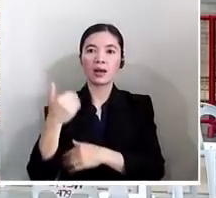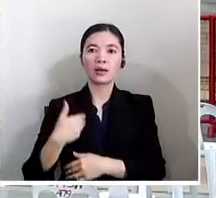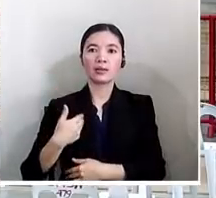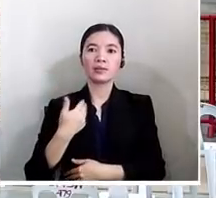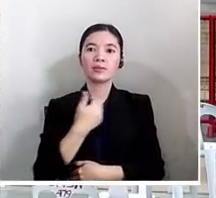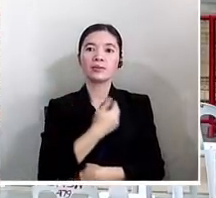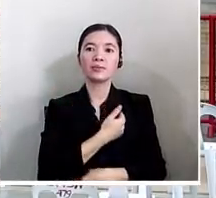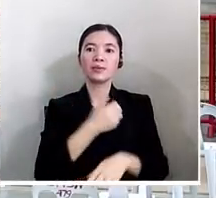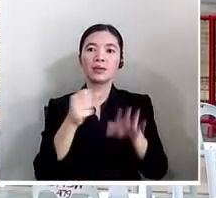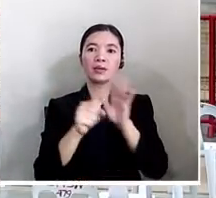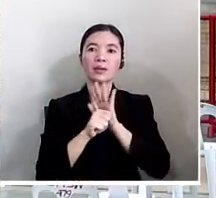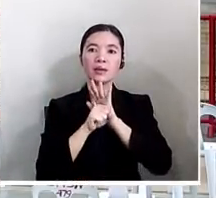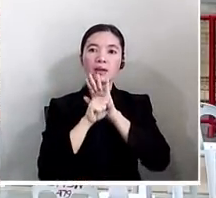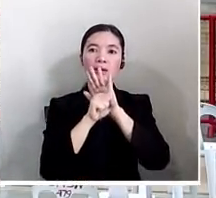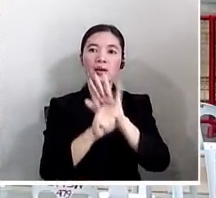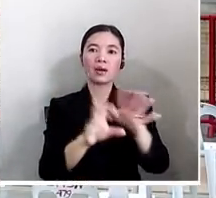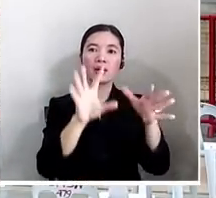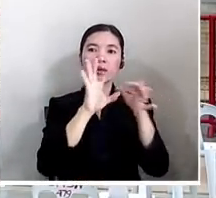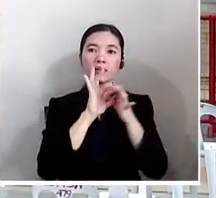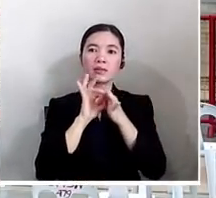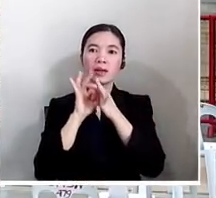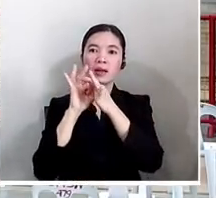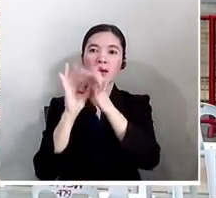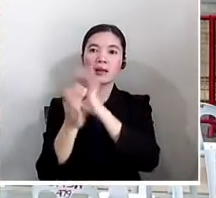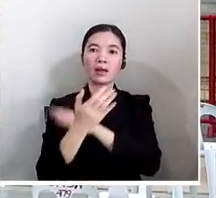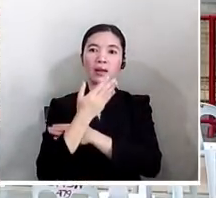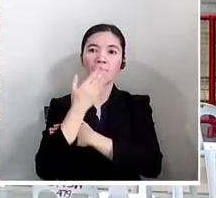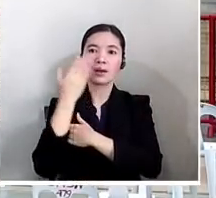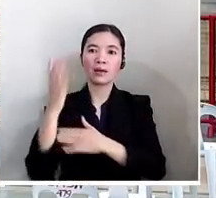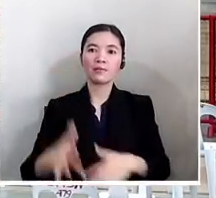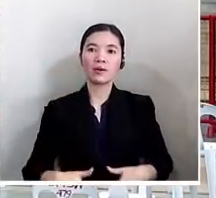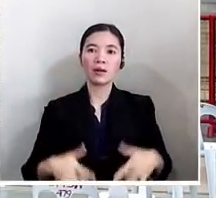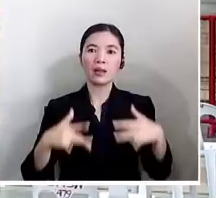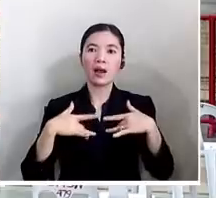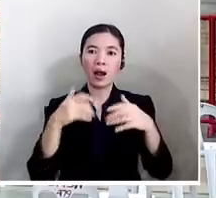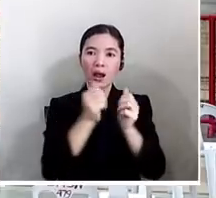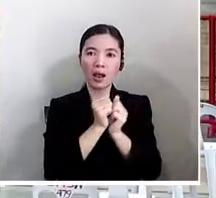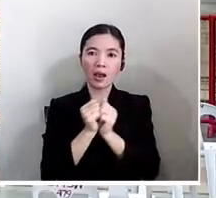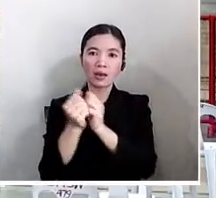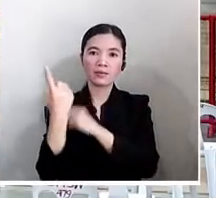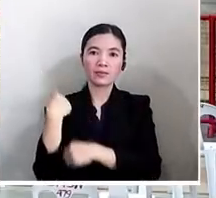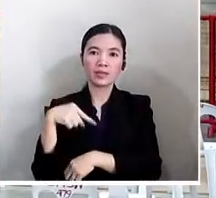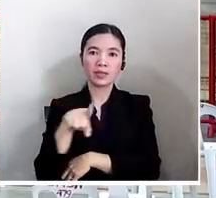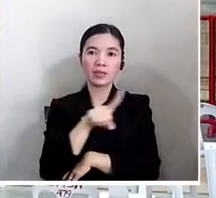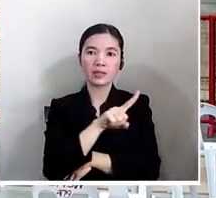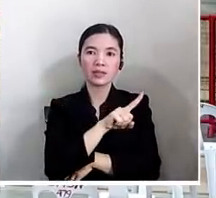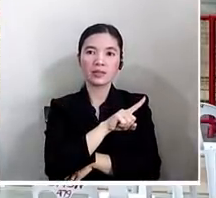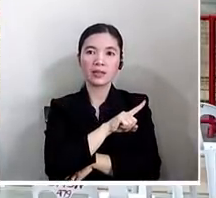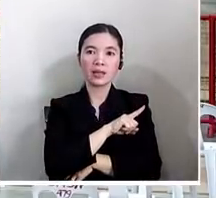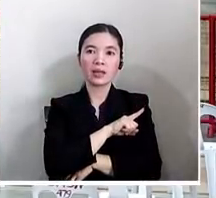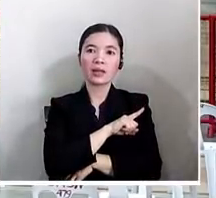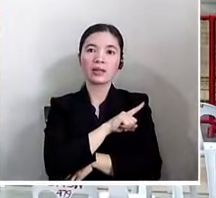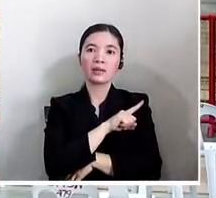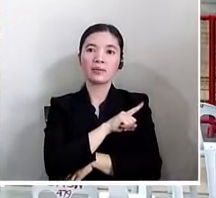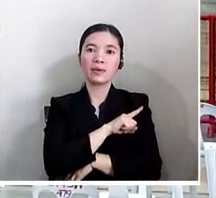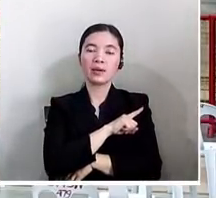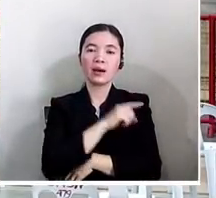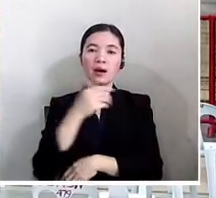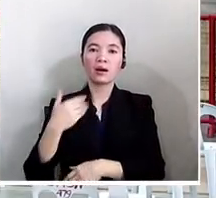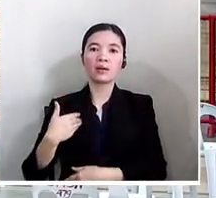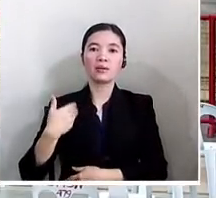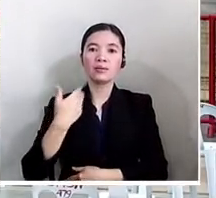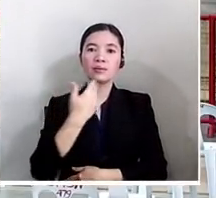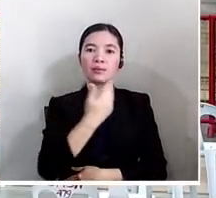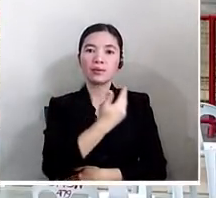We are the sign of your life with us yet. We are